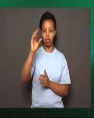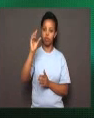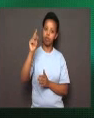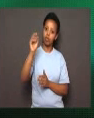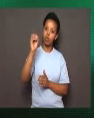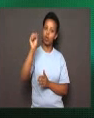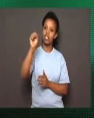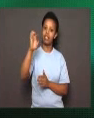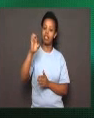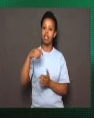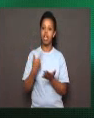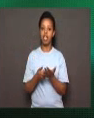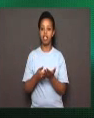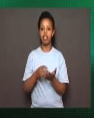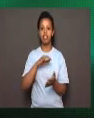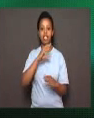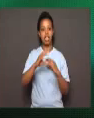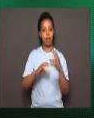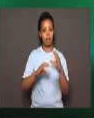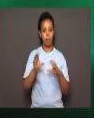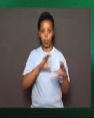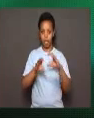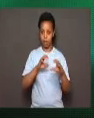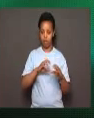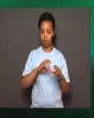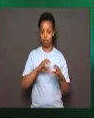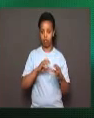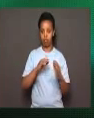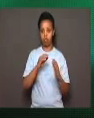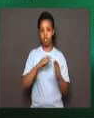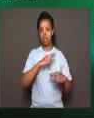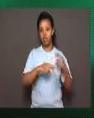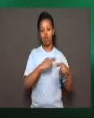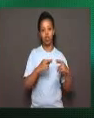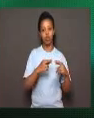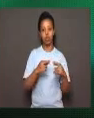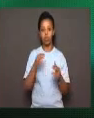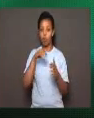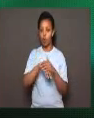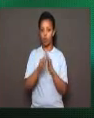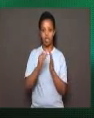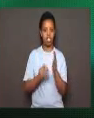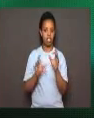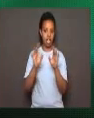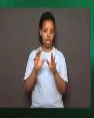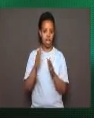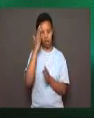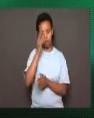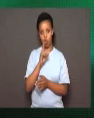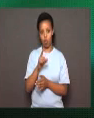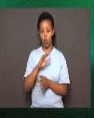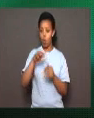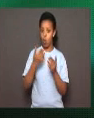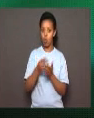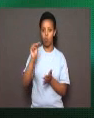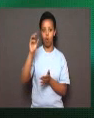the chemical reaction known as reduction. All monosaccharides